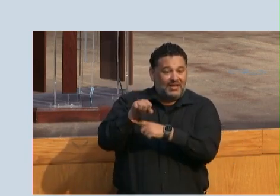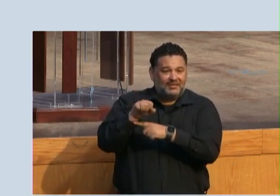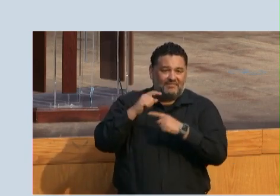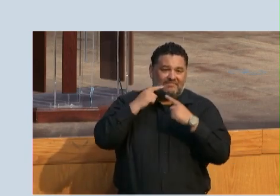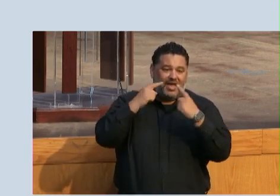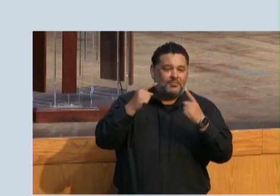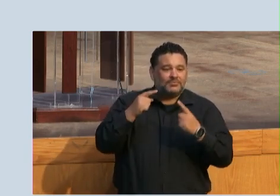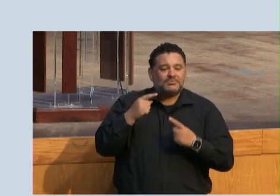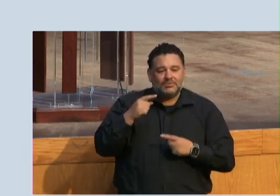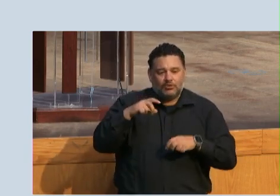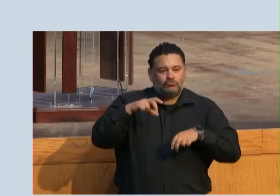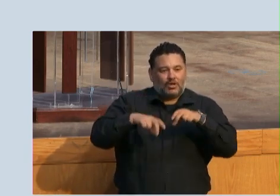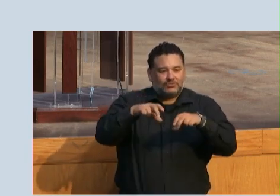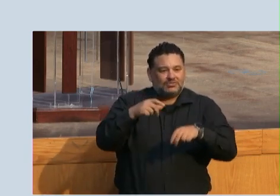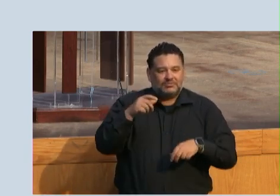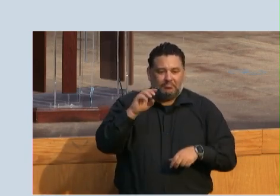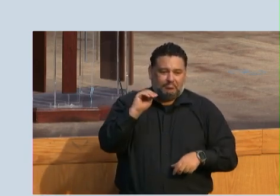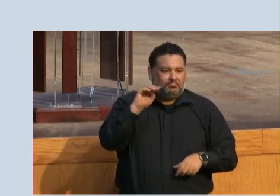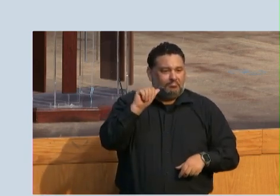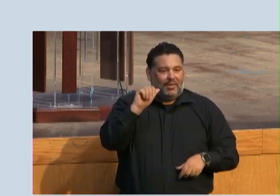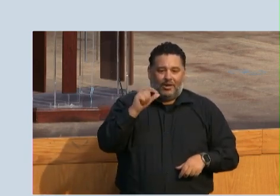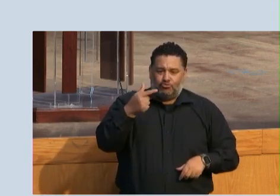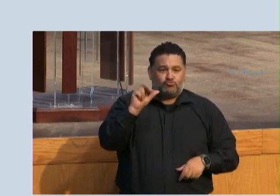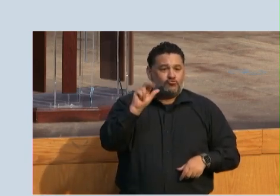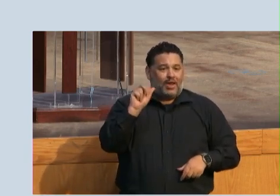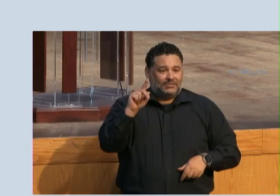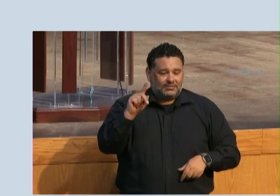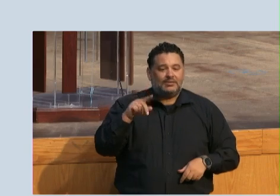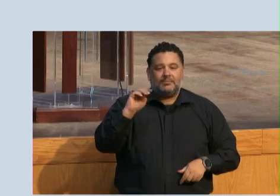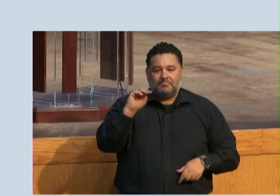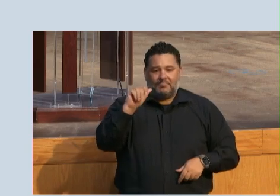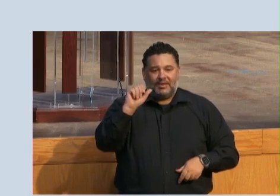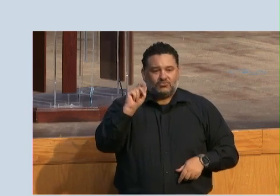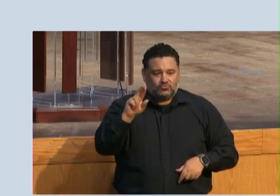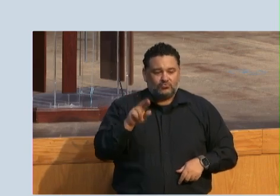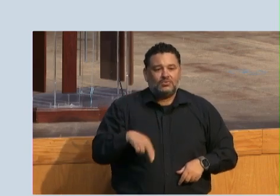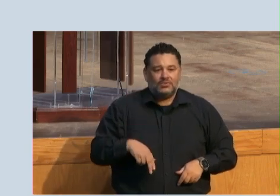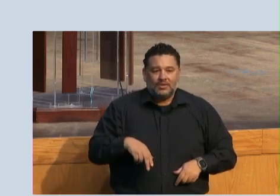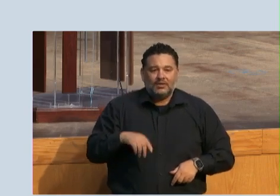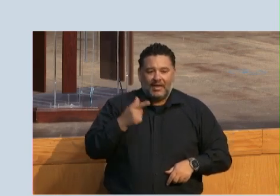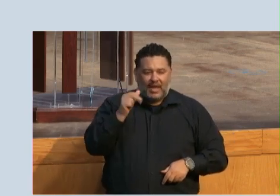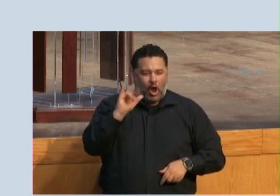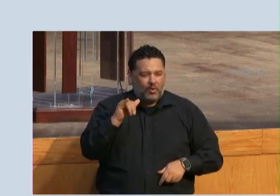Garry Kasparov in 1997. It's estimated that it could do about